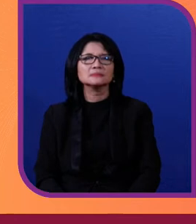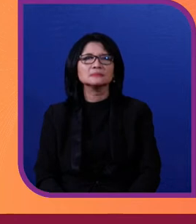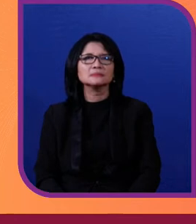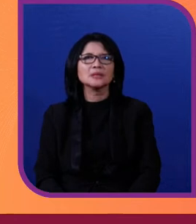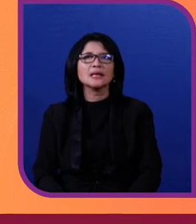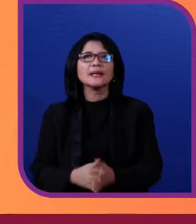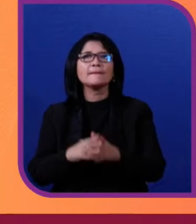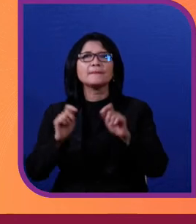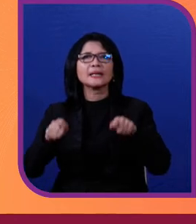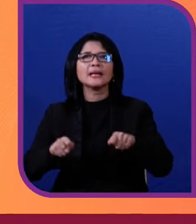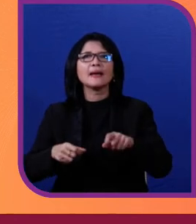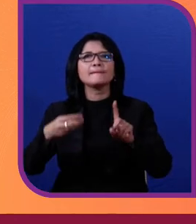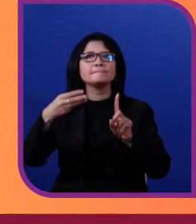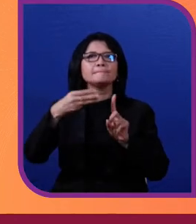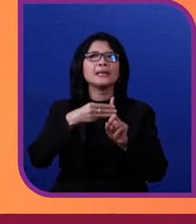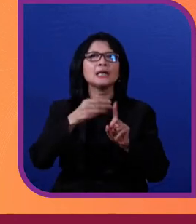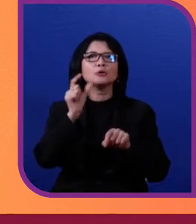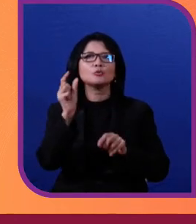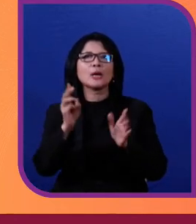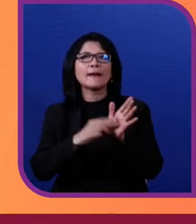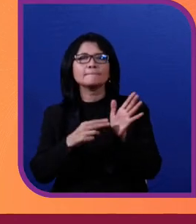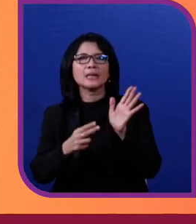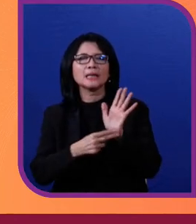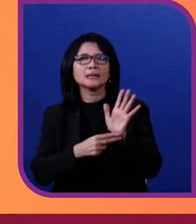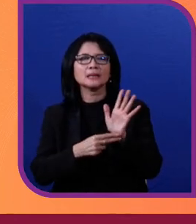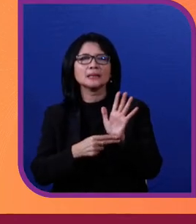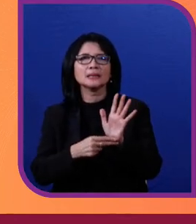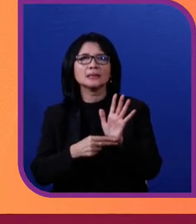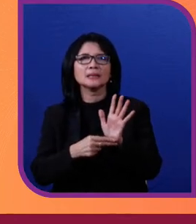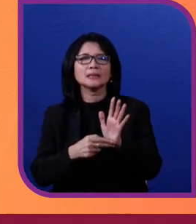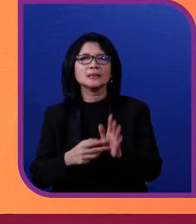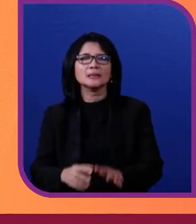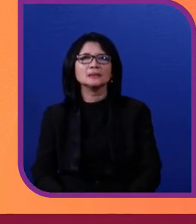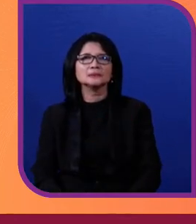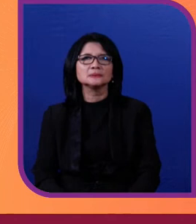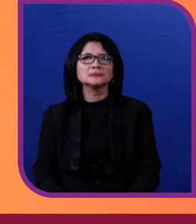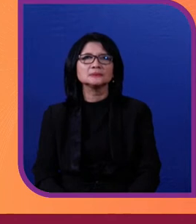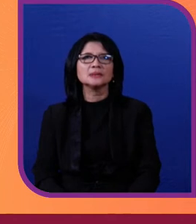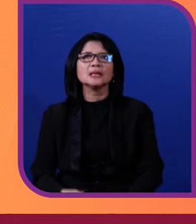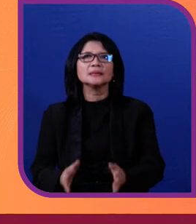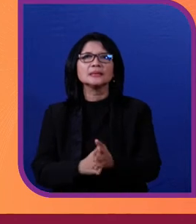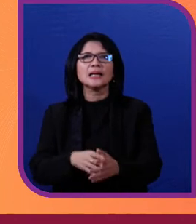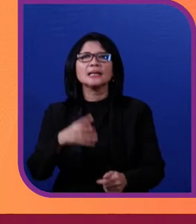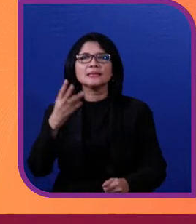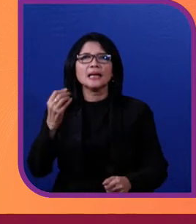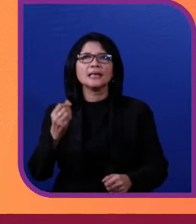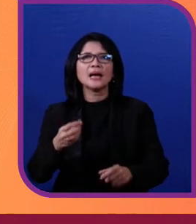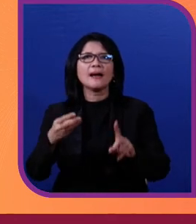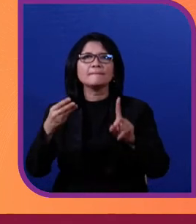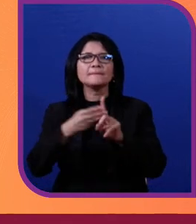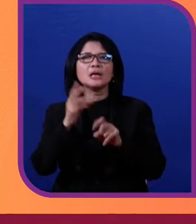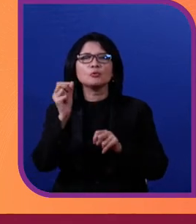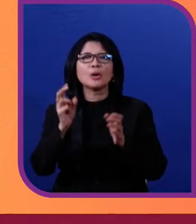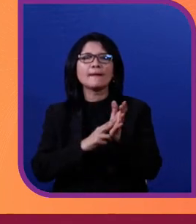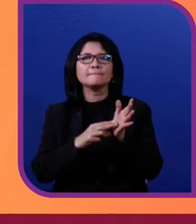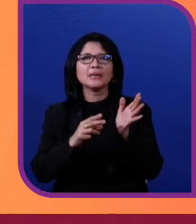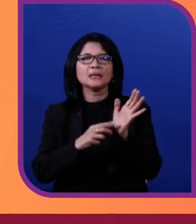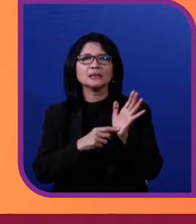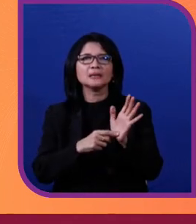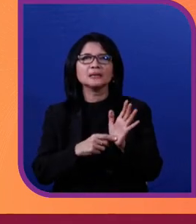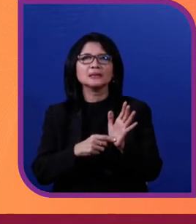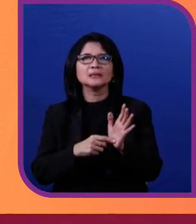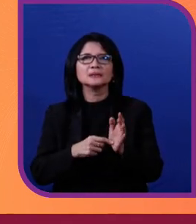edm01 the municipal development fund tersebut be two to